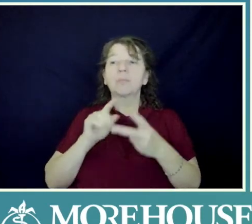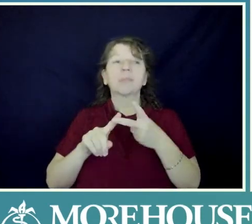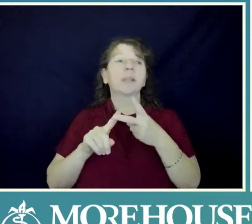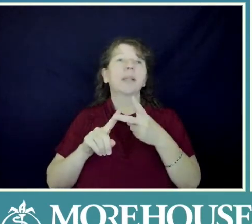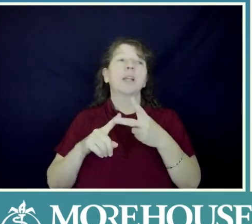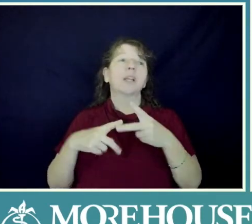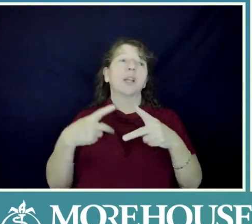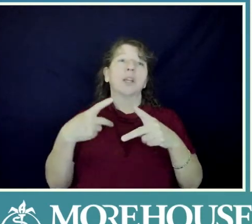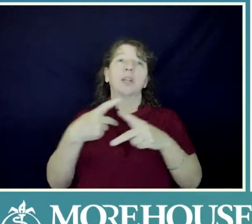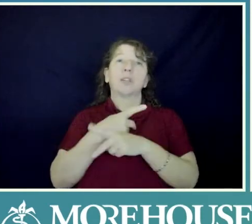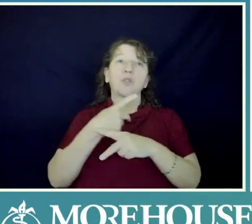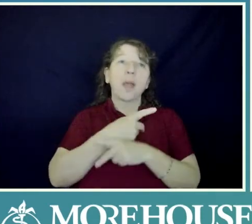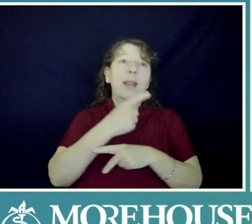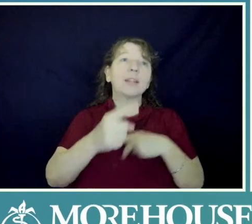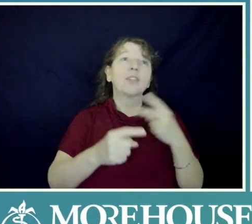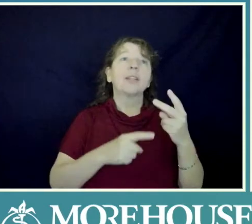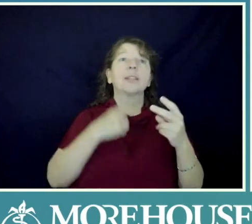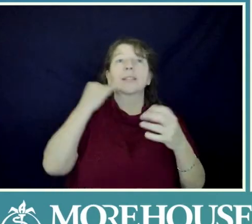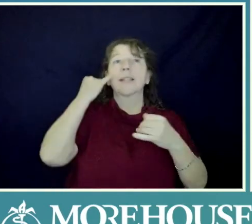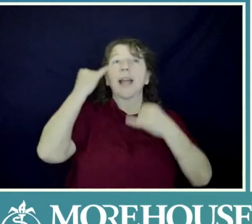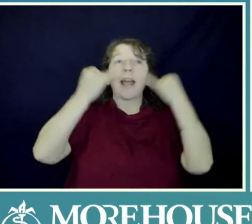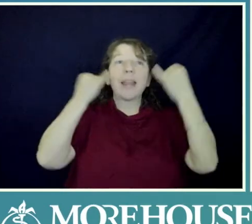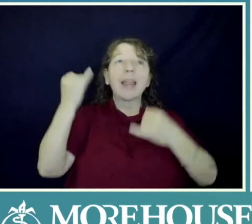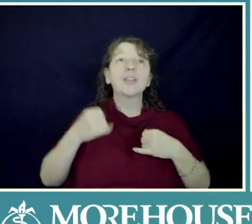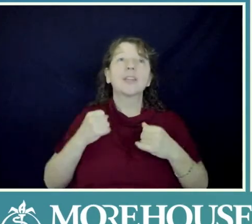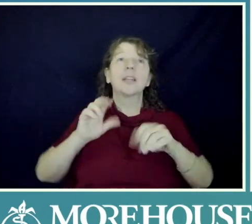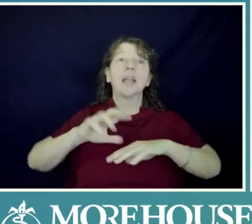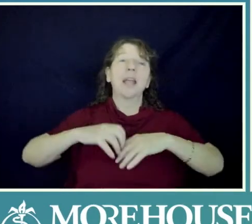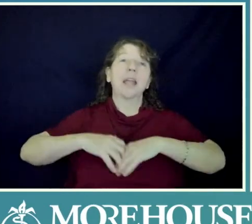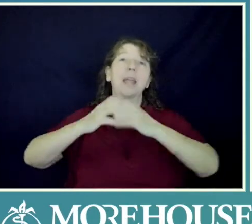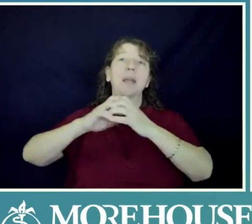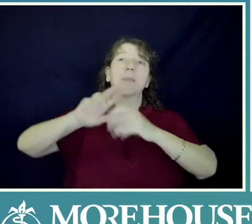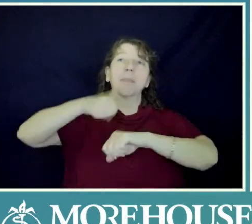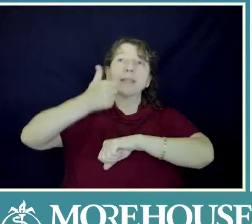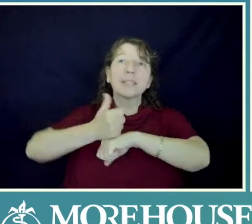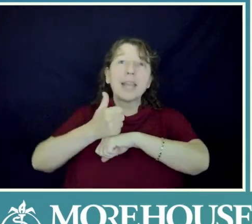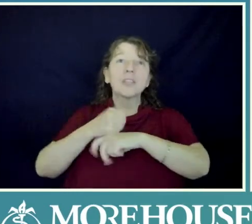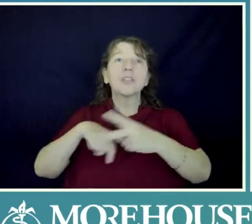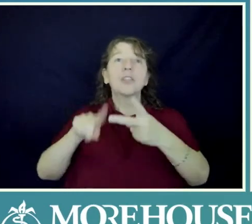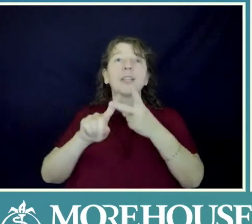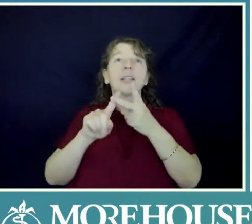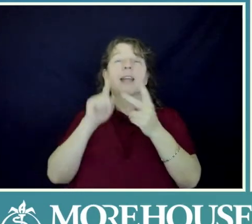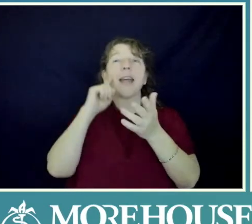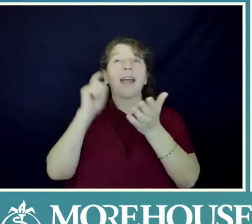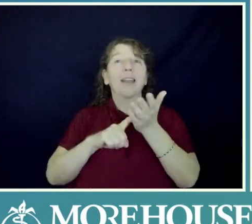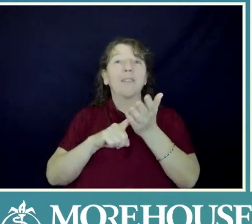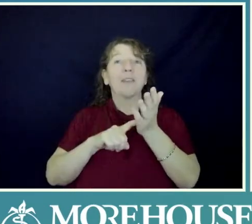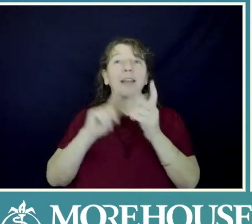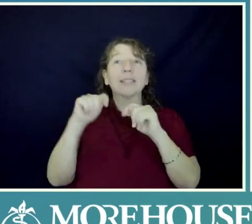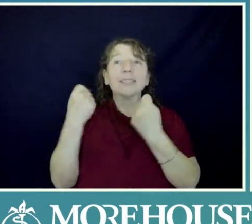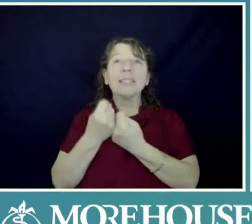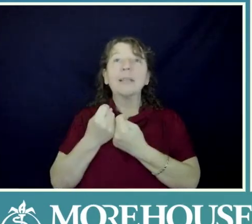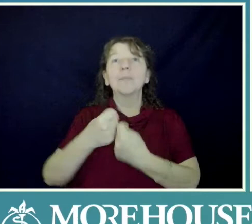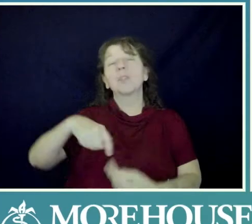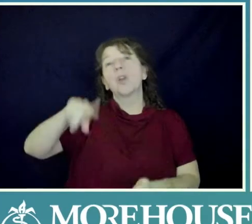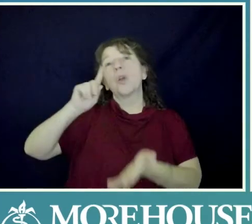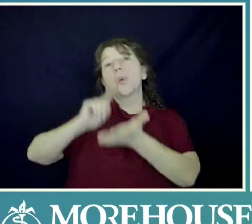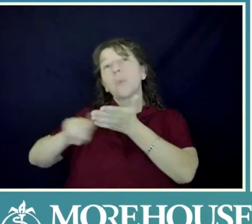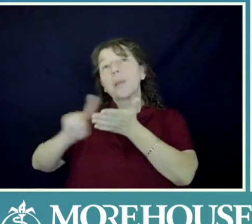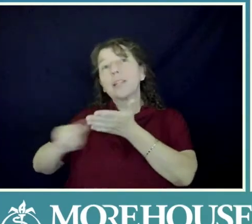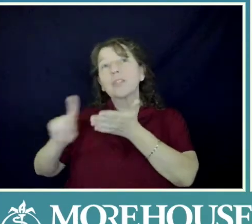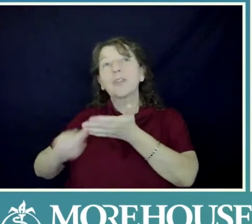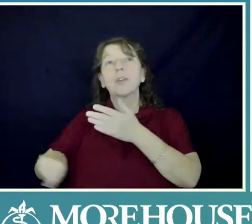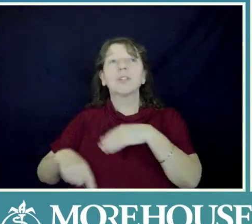and communication, developing research teams, resources for study conceptualization, design